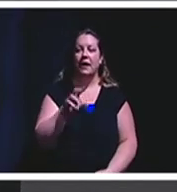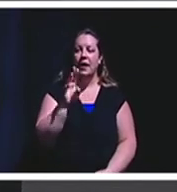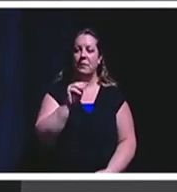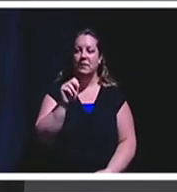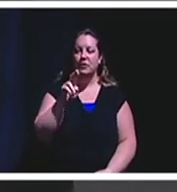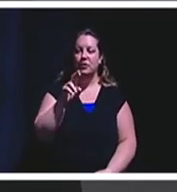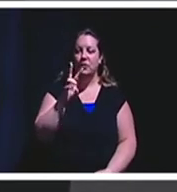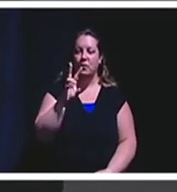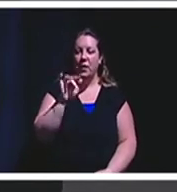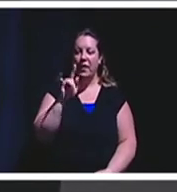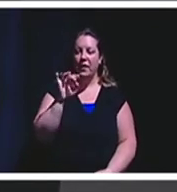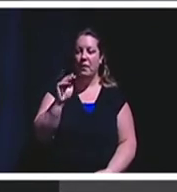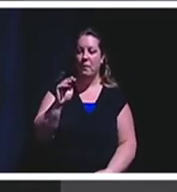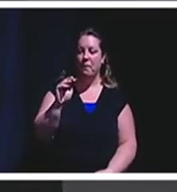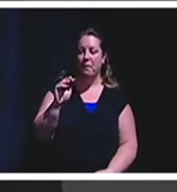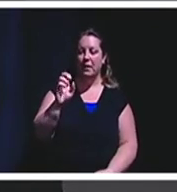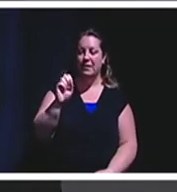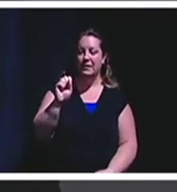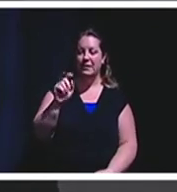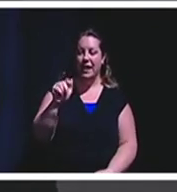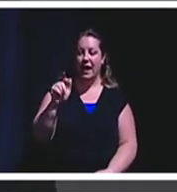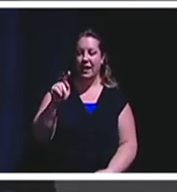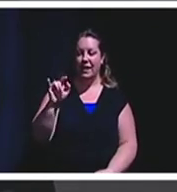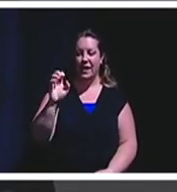Stanton and Ms. Jean